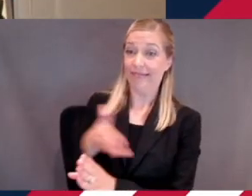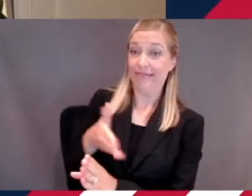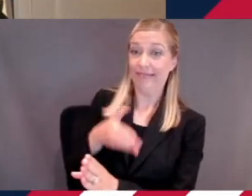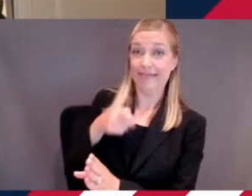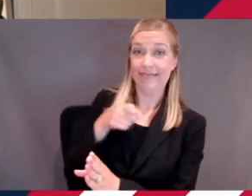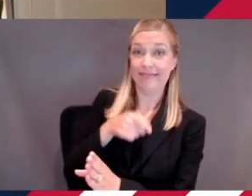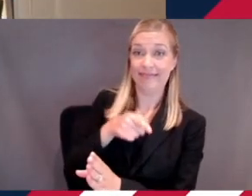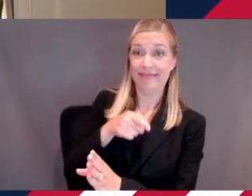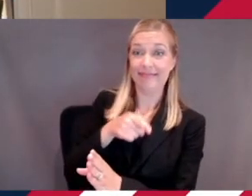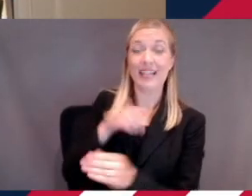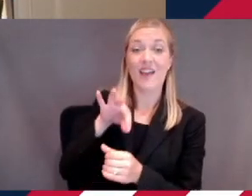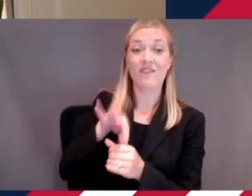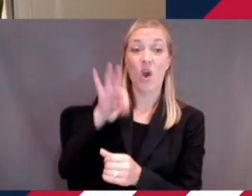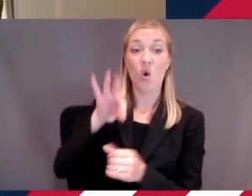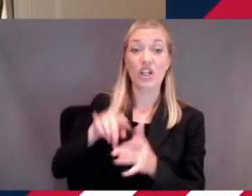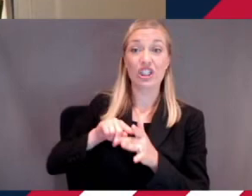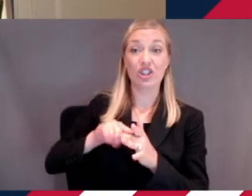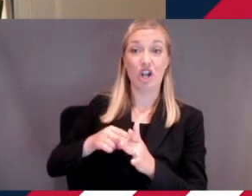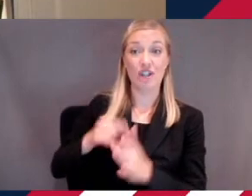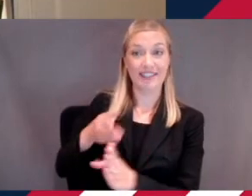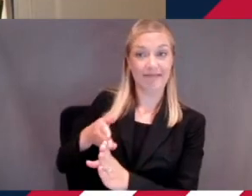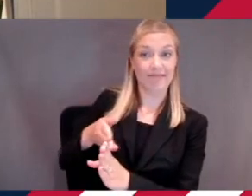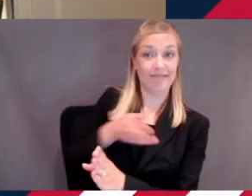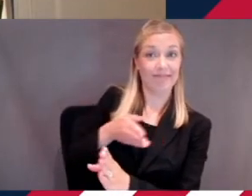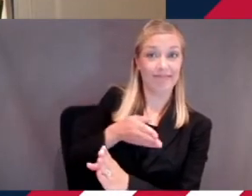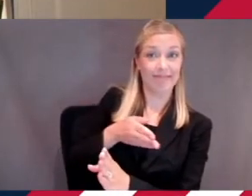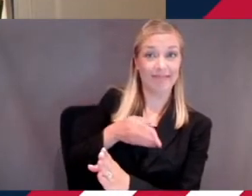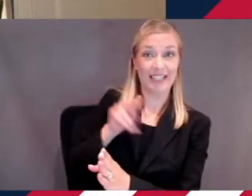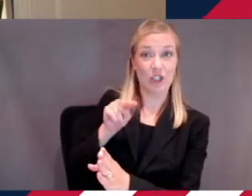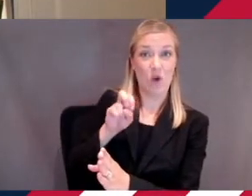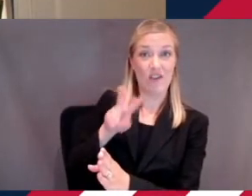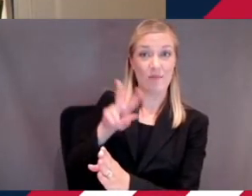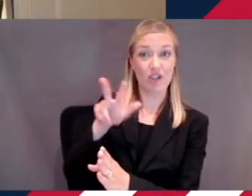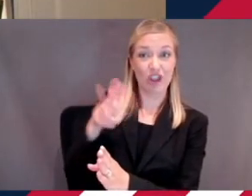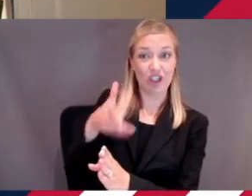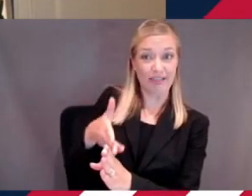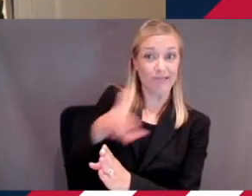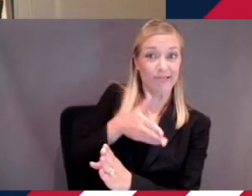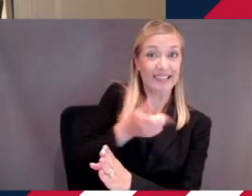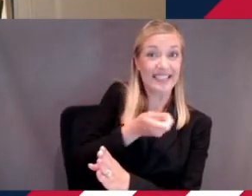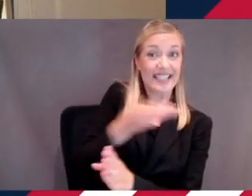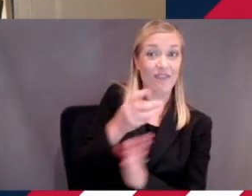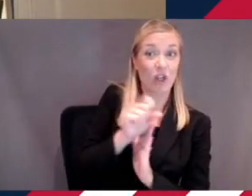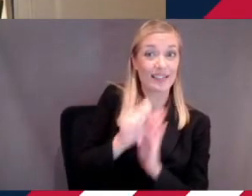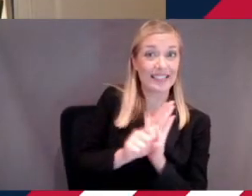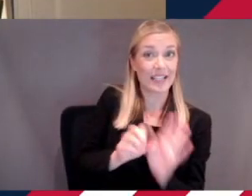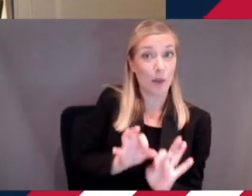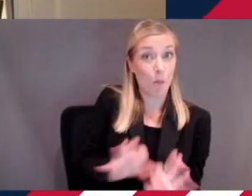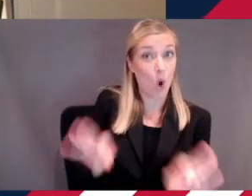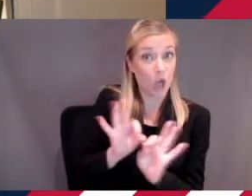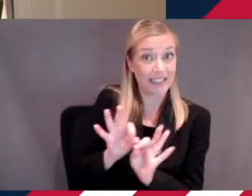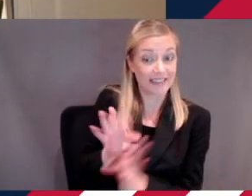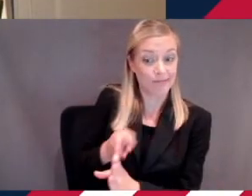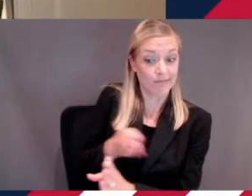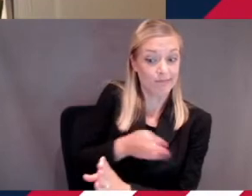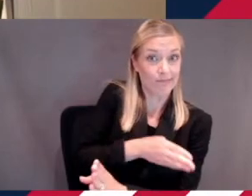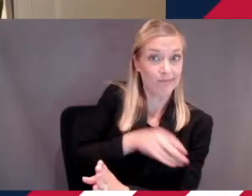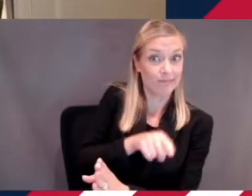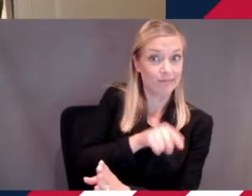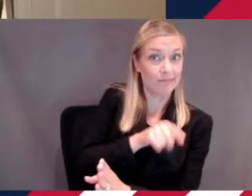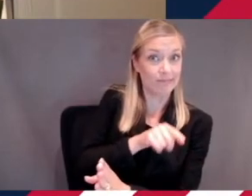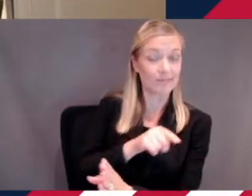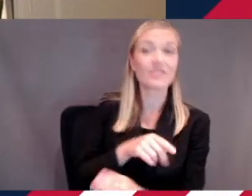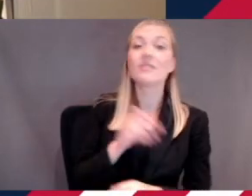well before November 3rd. So we have our work to do. And when we come together every 4 years in this